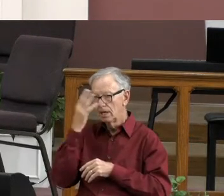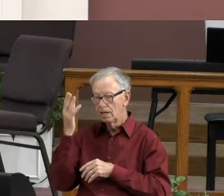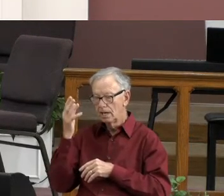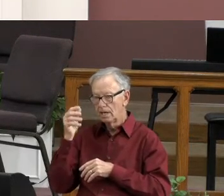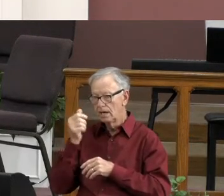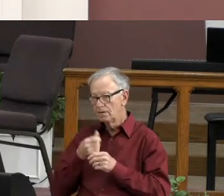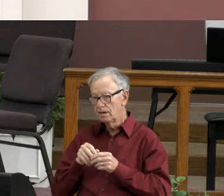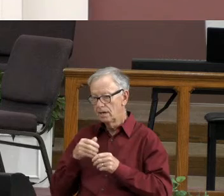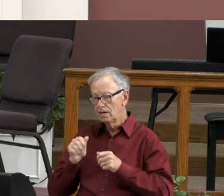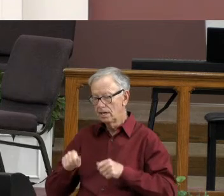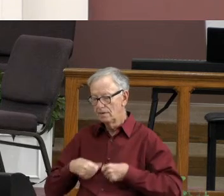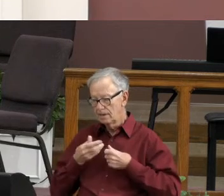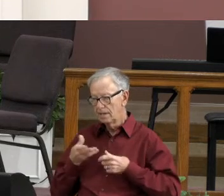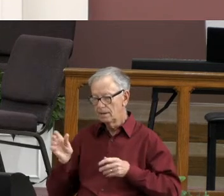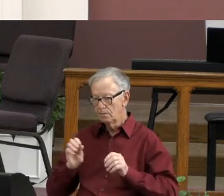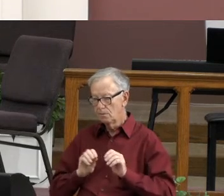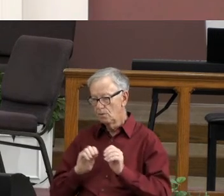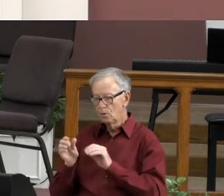earth.